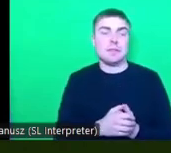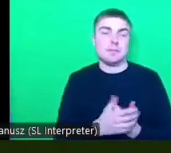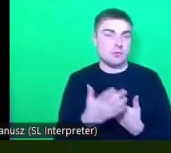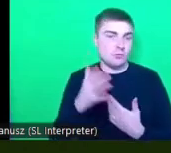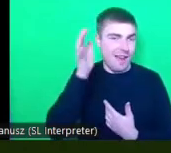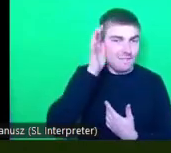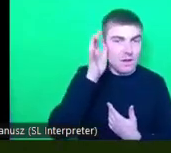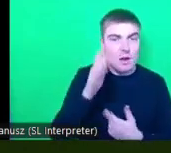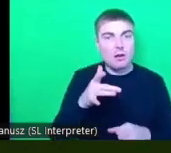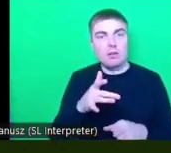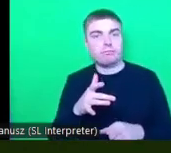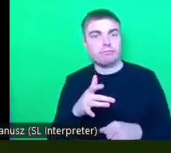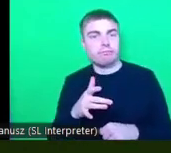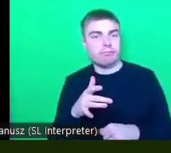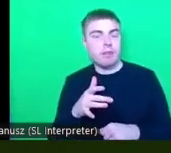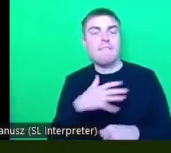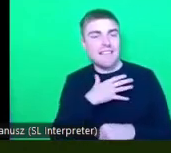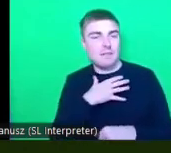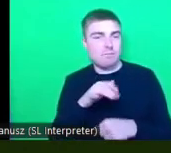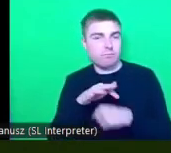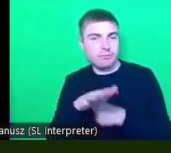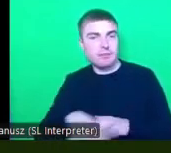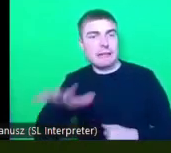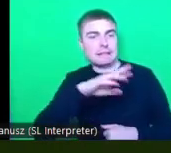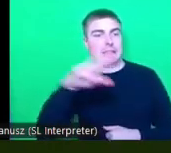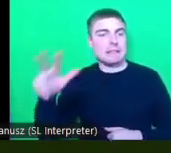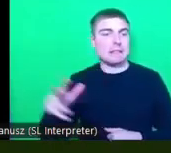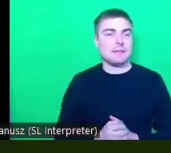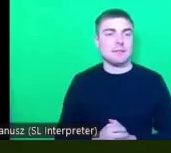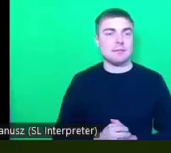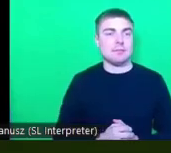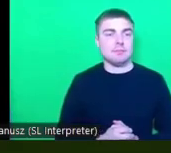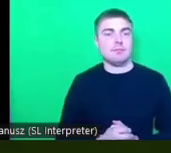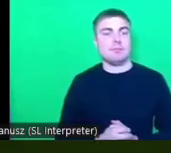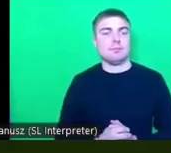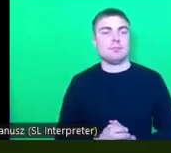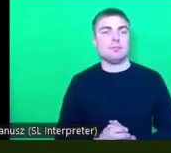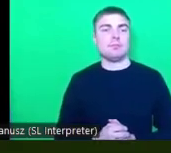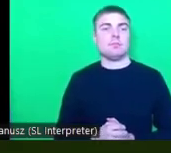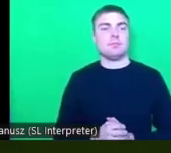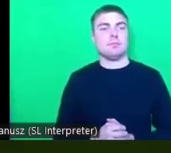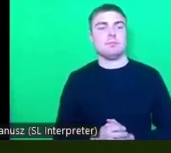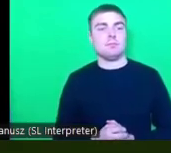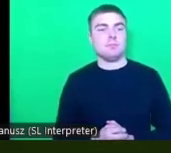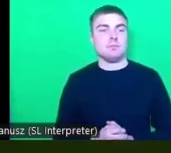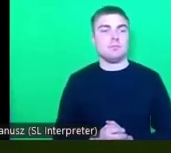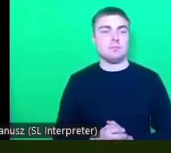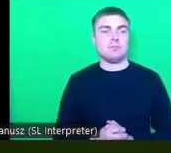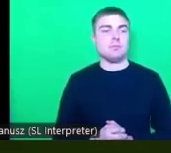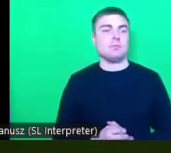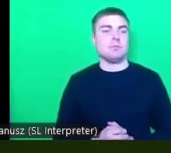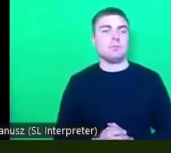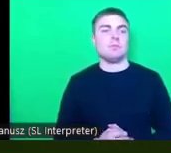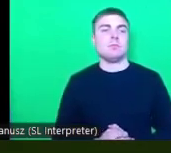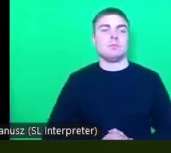those studies pretty early, and we have done this for a number of behaviors on moose. So I will now just give you